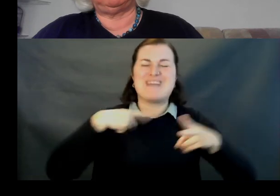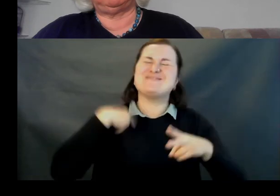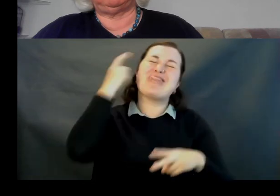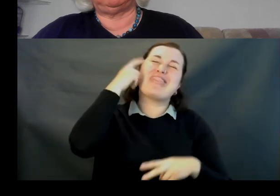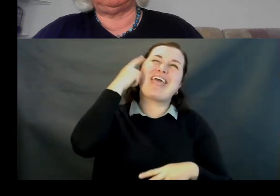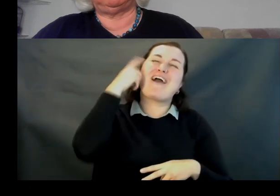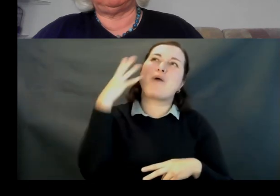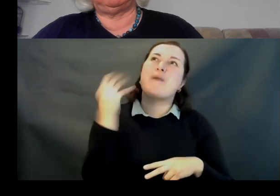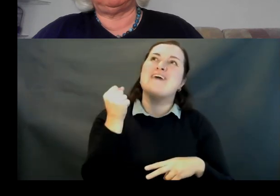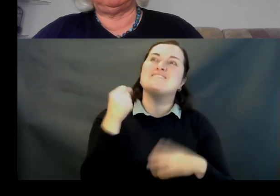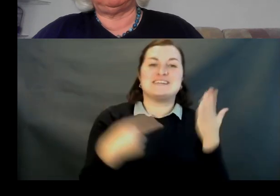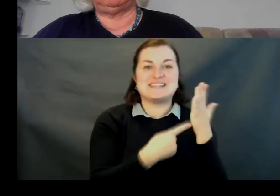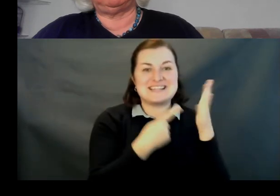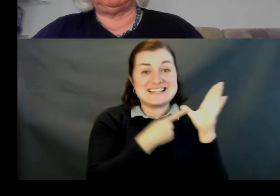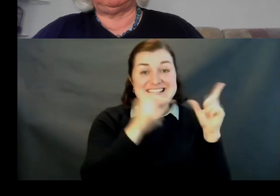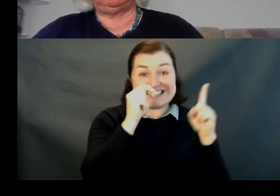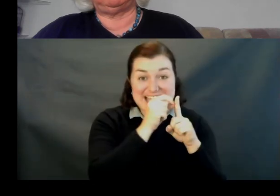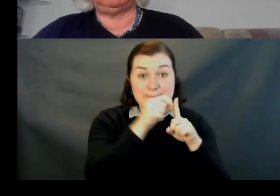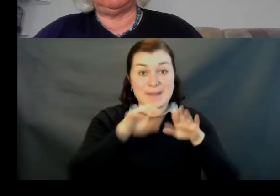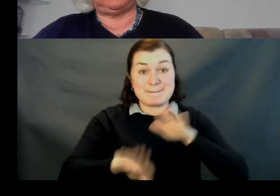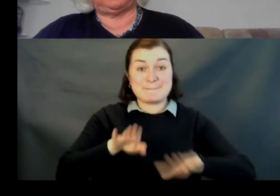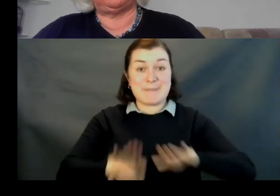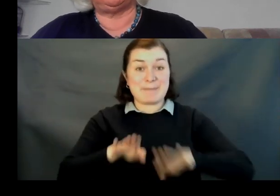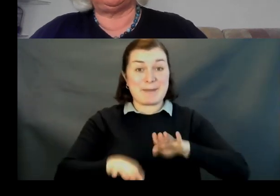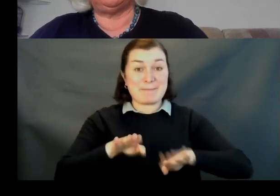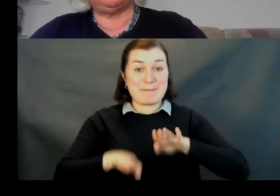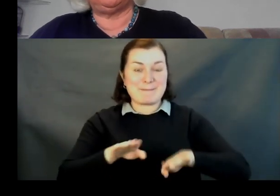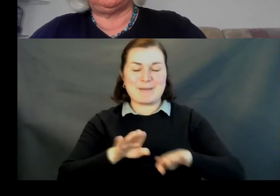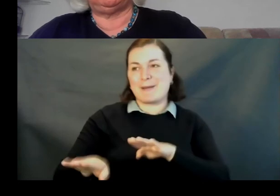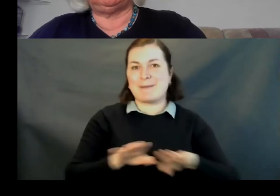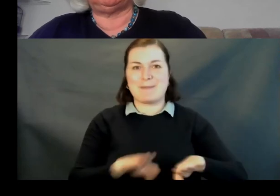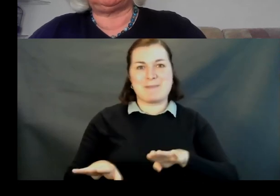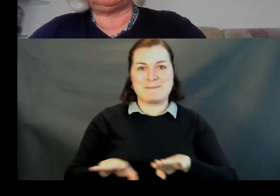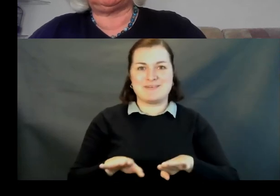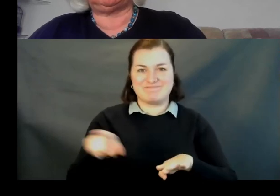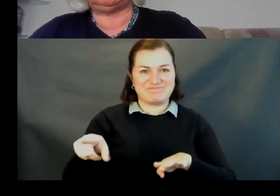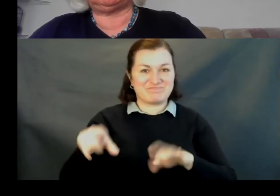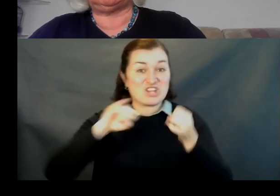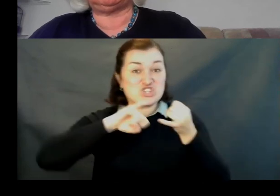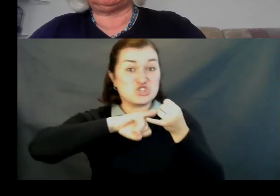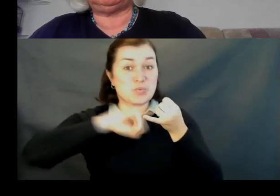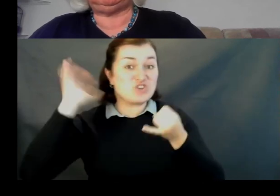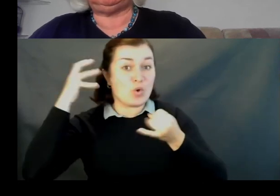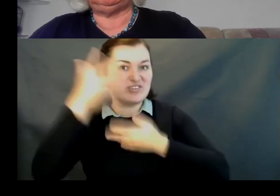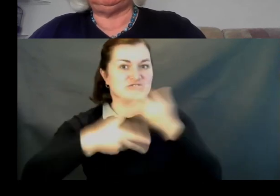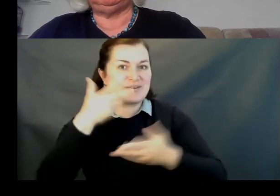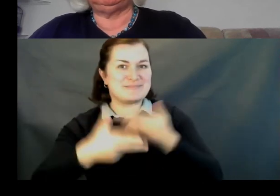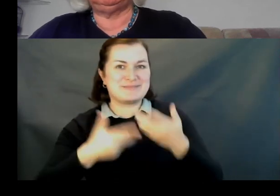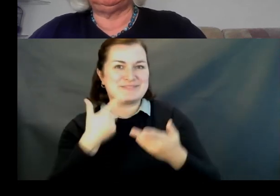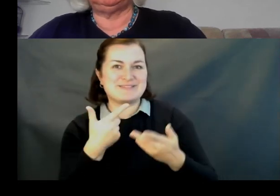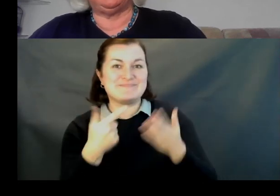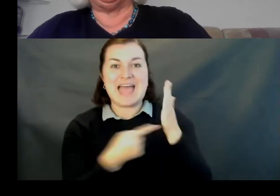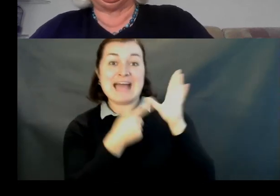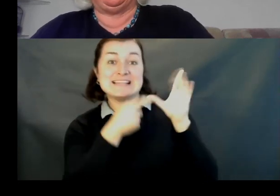routine in the show that I do. And Stuart's audio description for that was just tappy tap tap, tappy